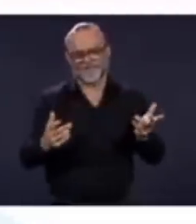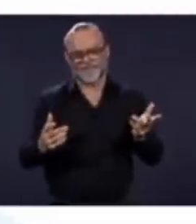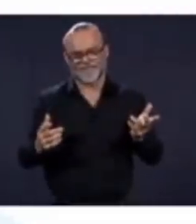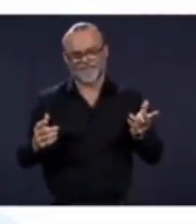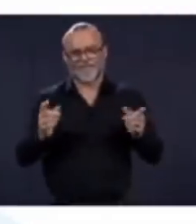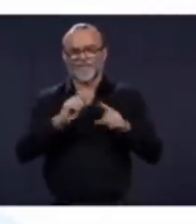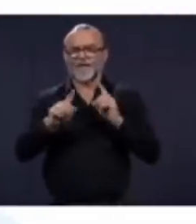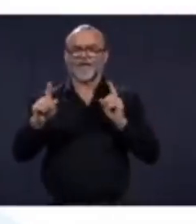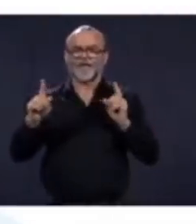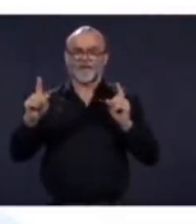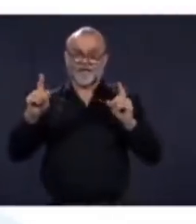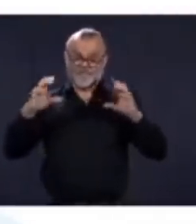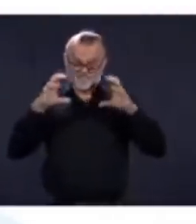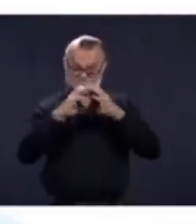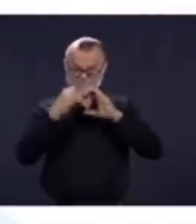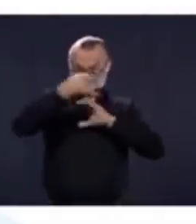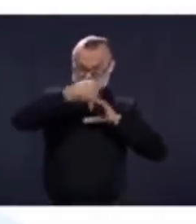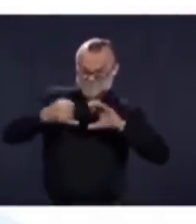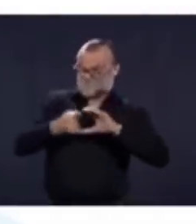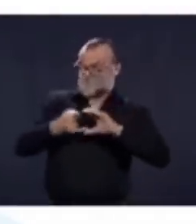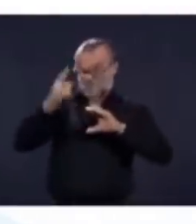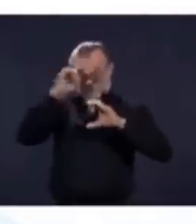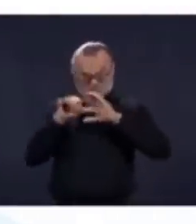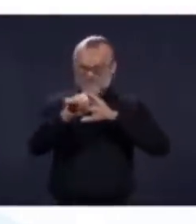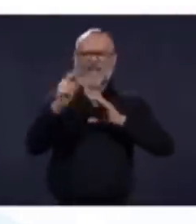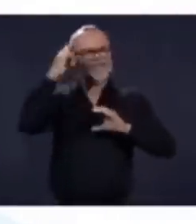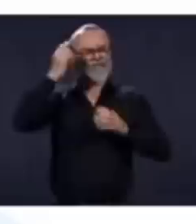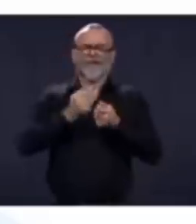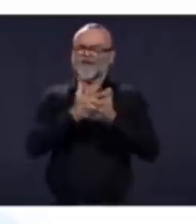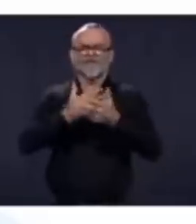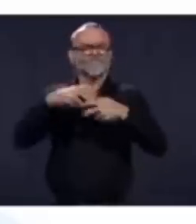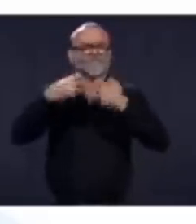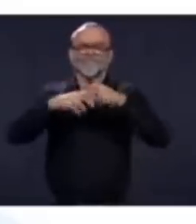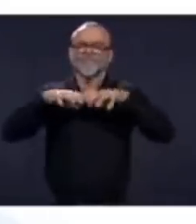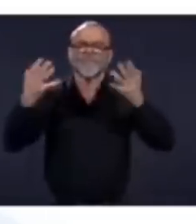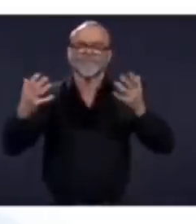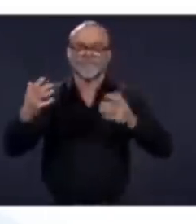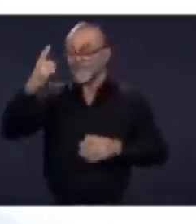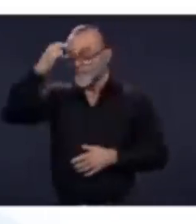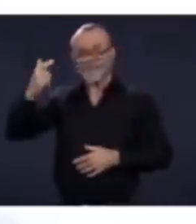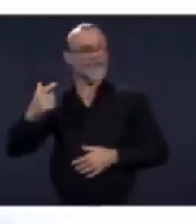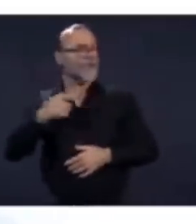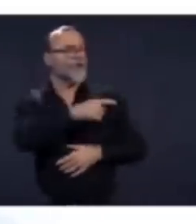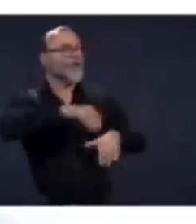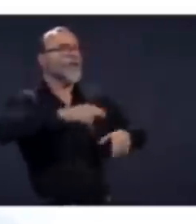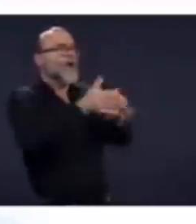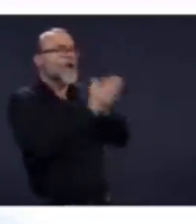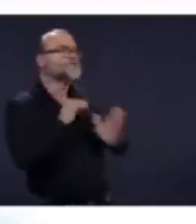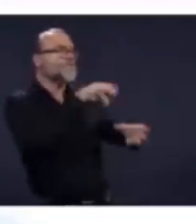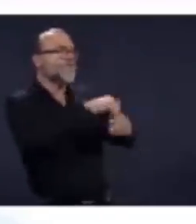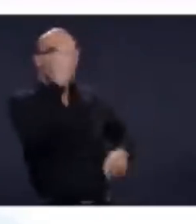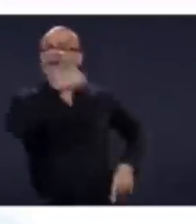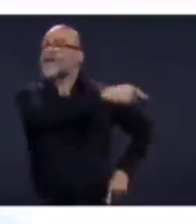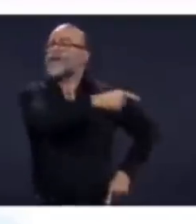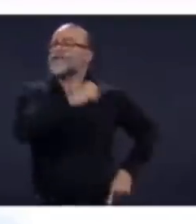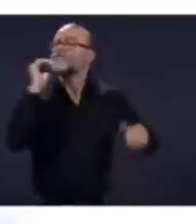an exclusive bubble. I think we would have introduced too much tension, because why does she ask me and don't ask me? You know that, and this has all